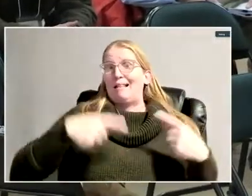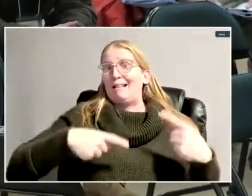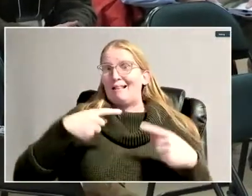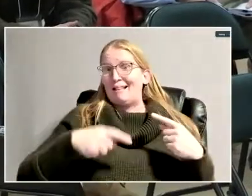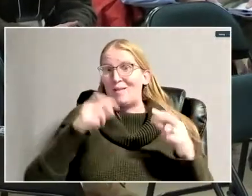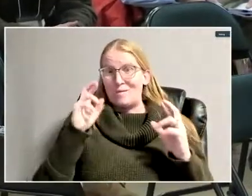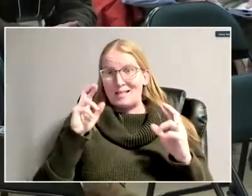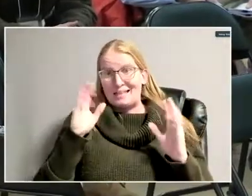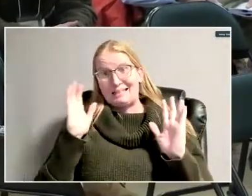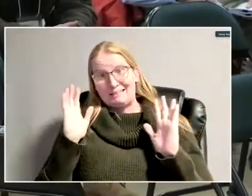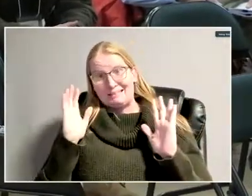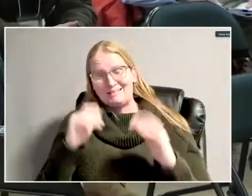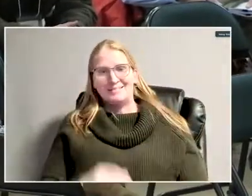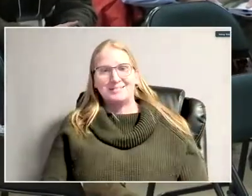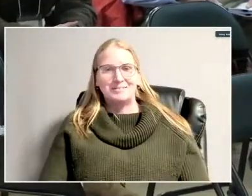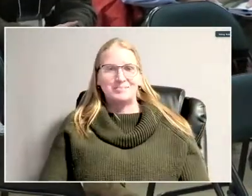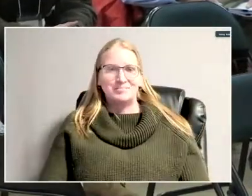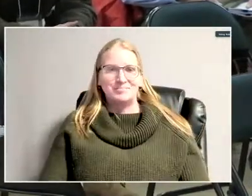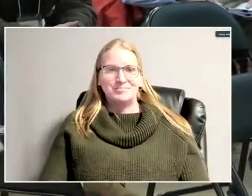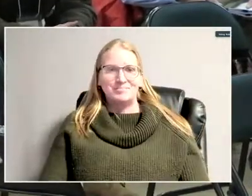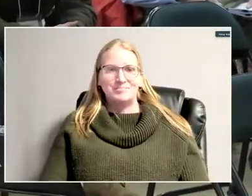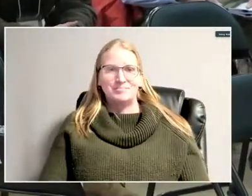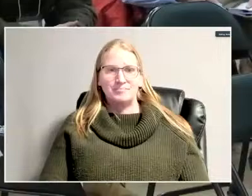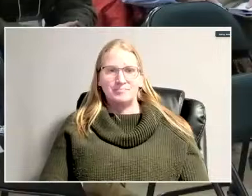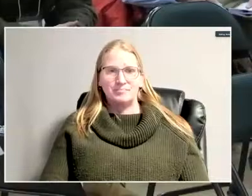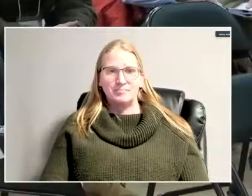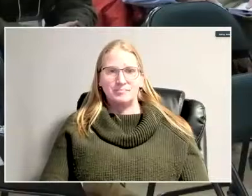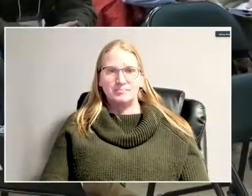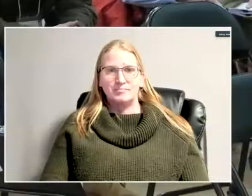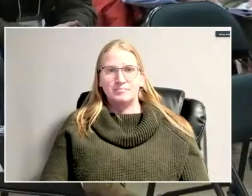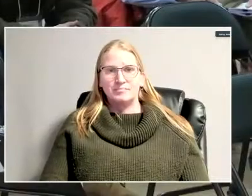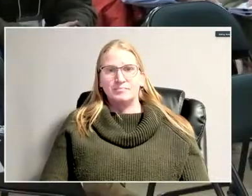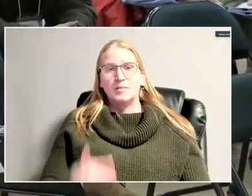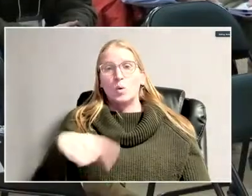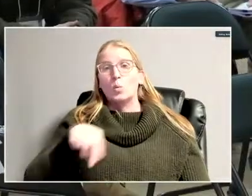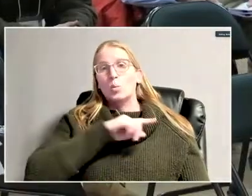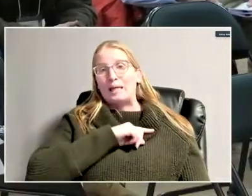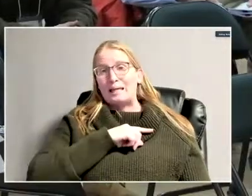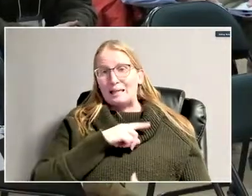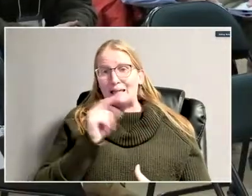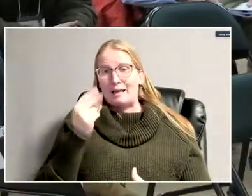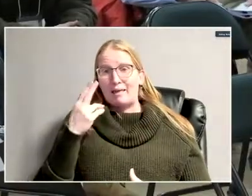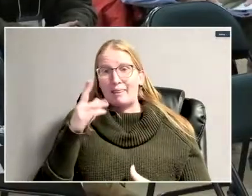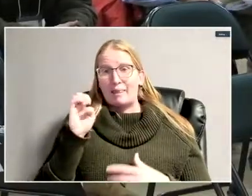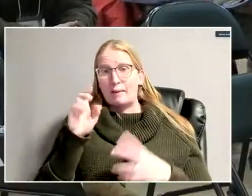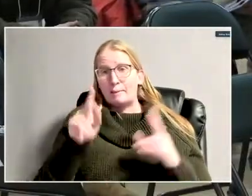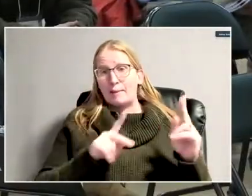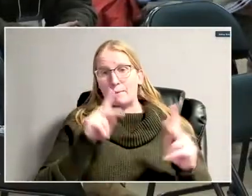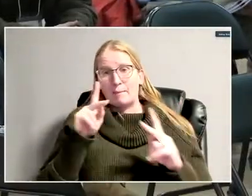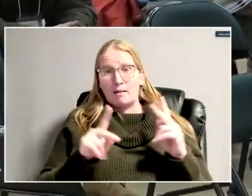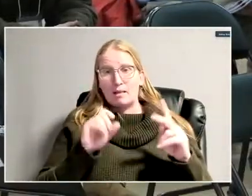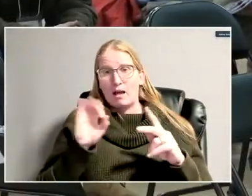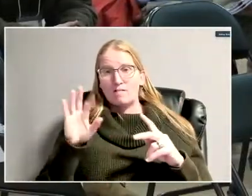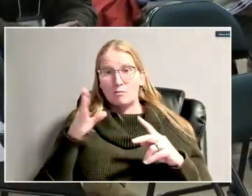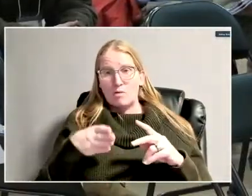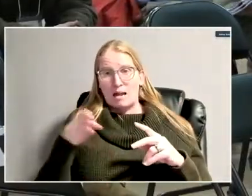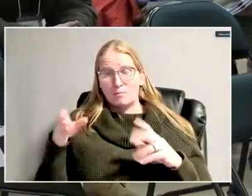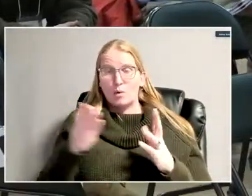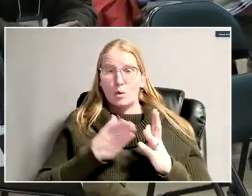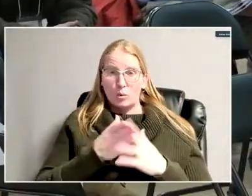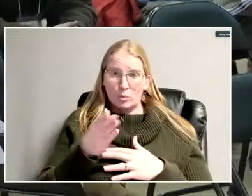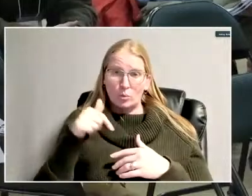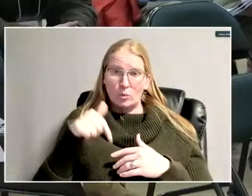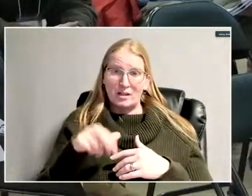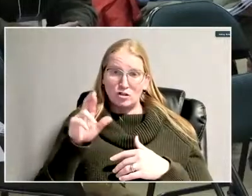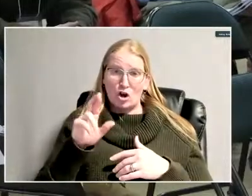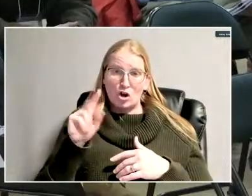um it uh we the people of Brattleboro through RTM in interest of improving both voter